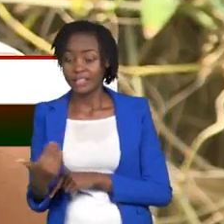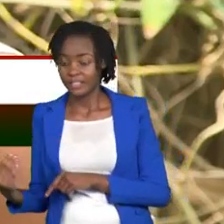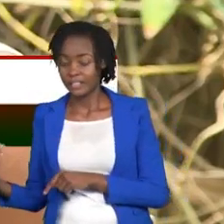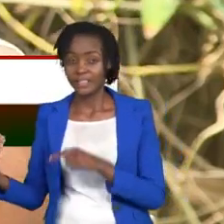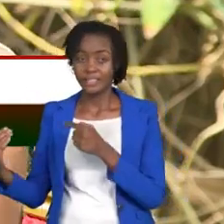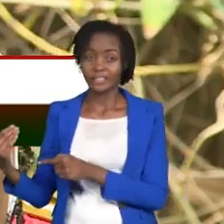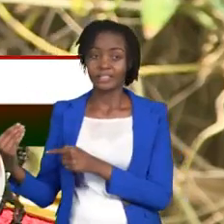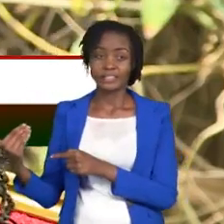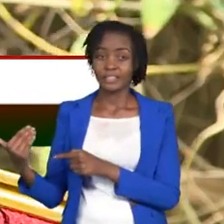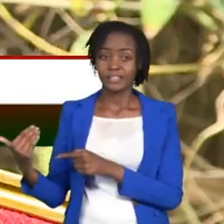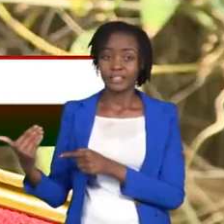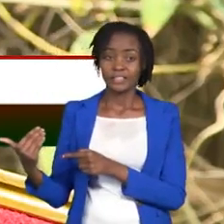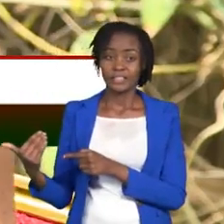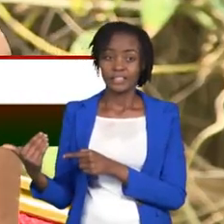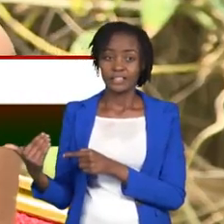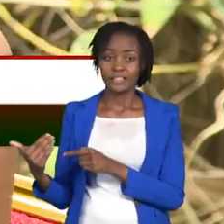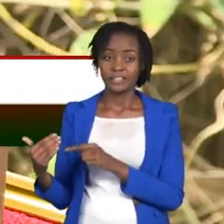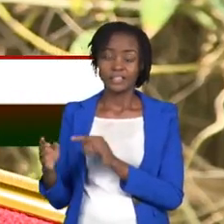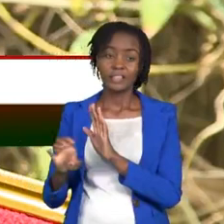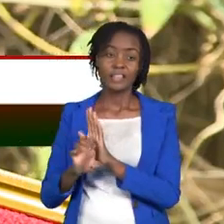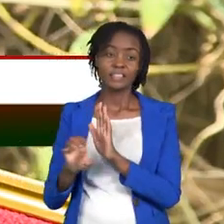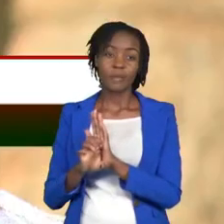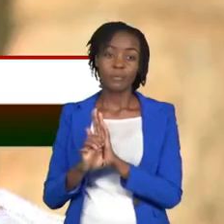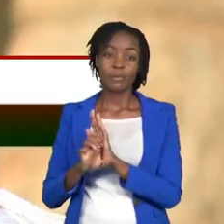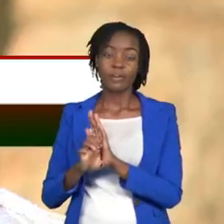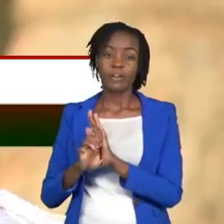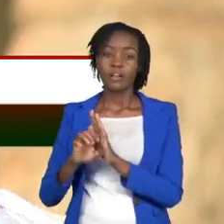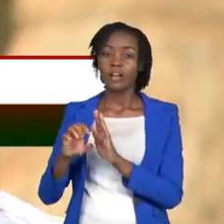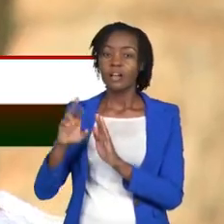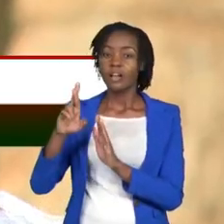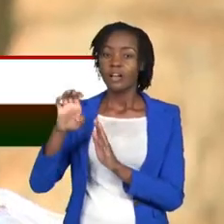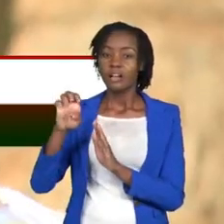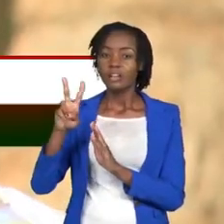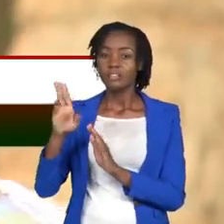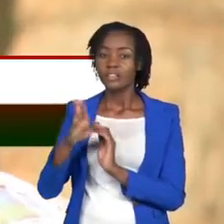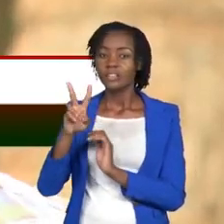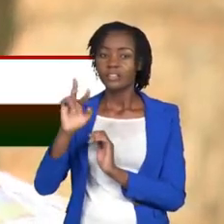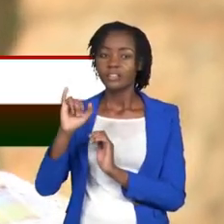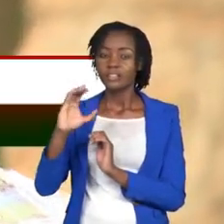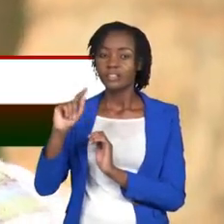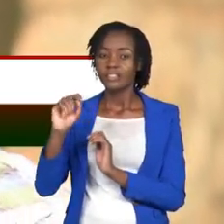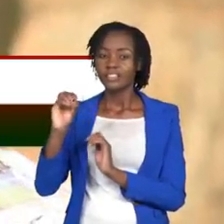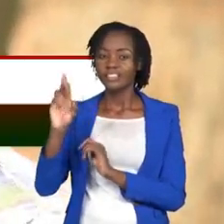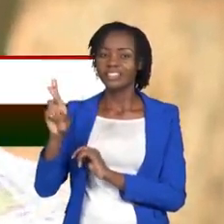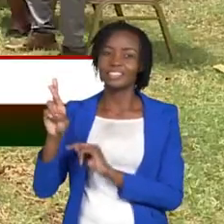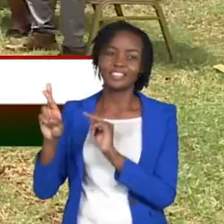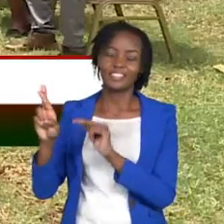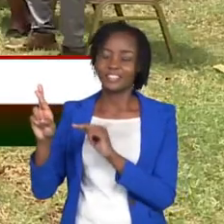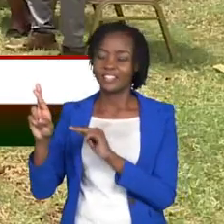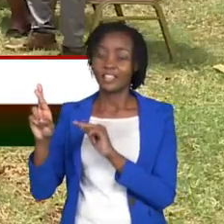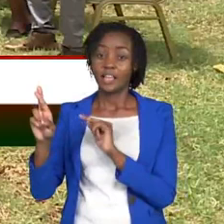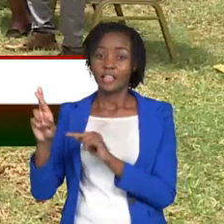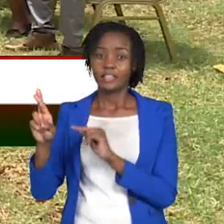out from nowhere. Let's talk about Reverend Victor. You all know him. That person in their own age